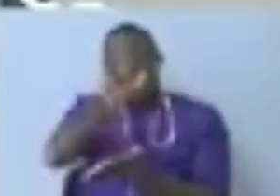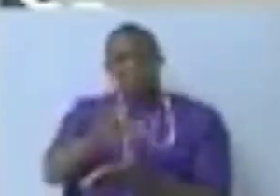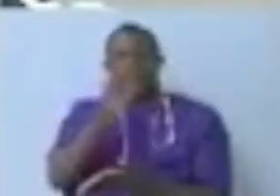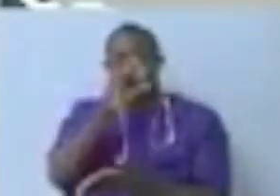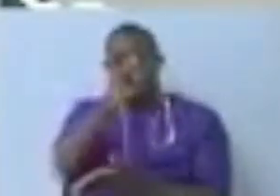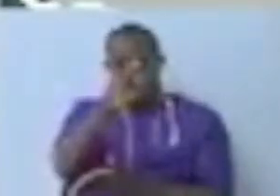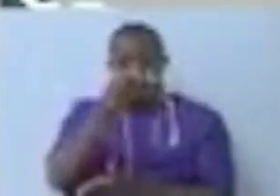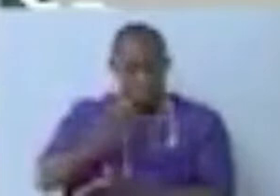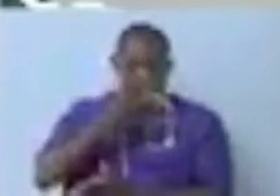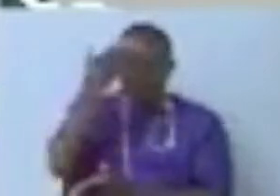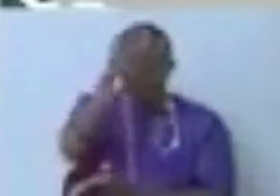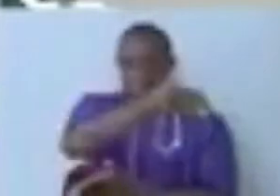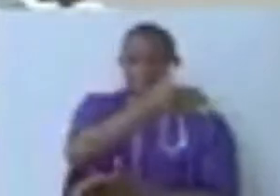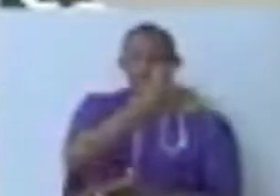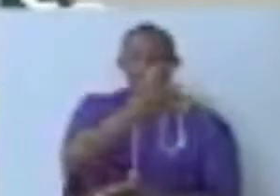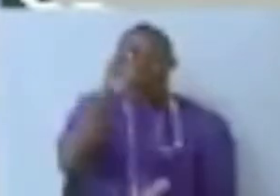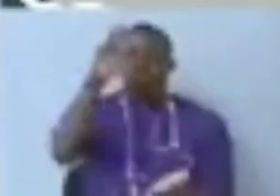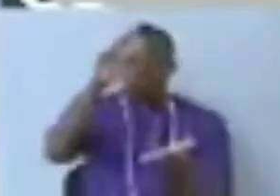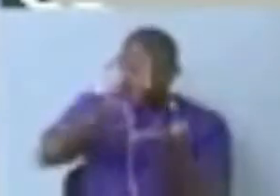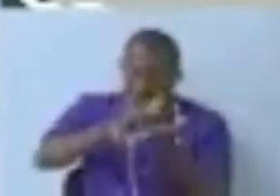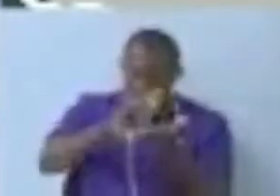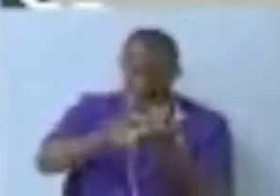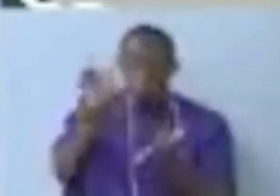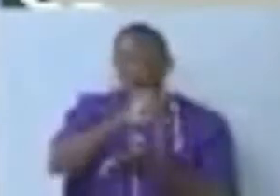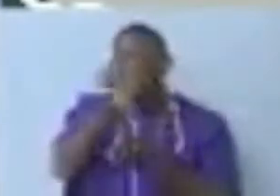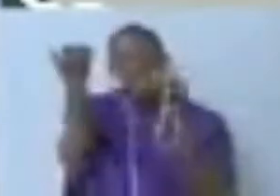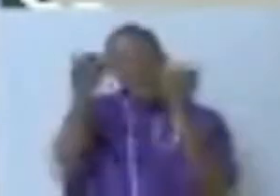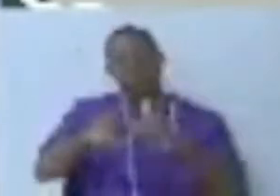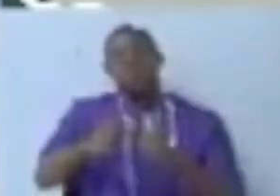present confirming the execution. What